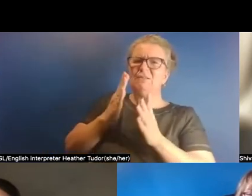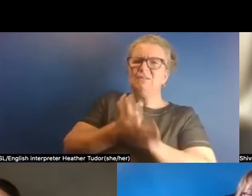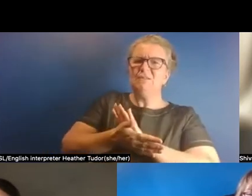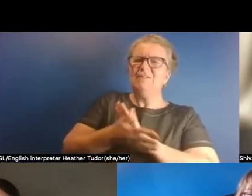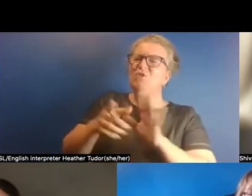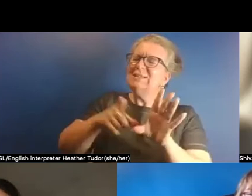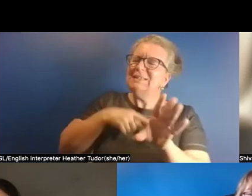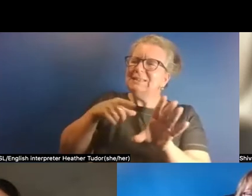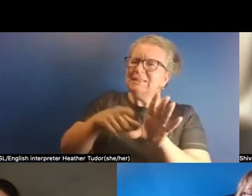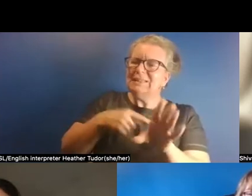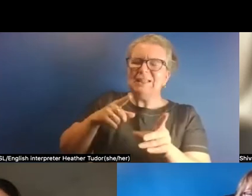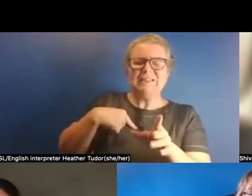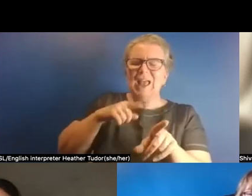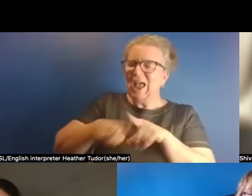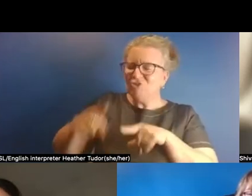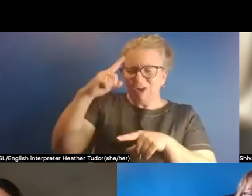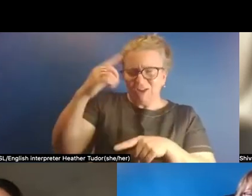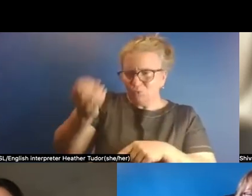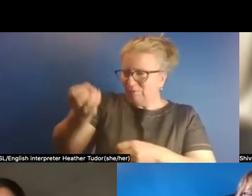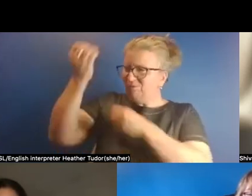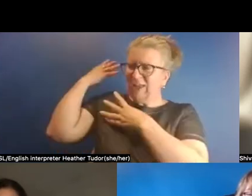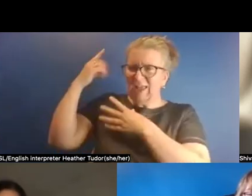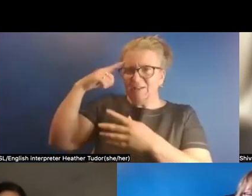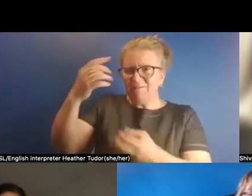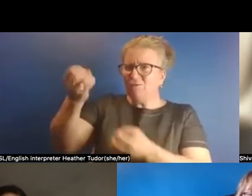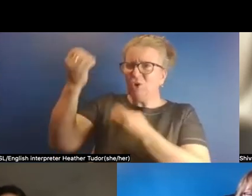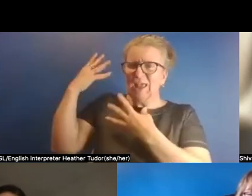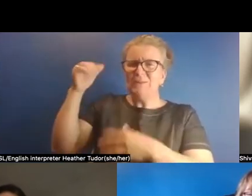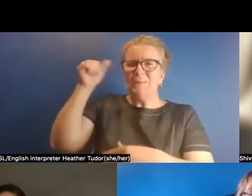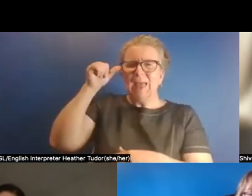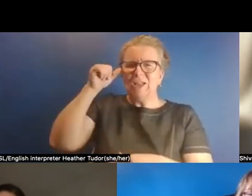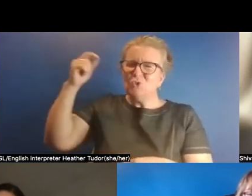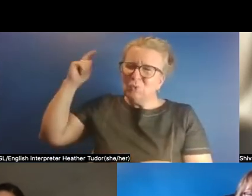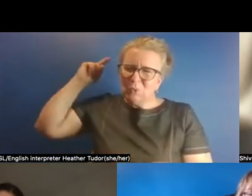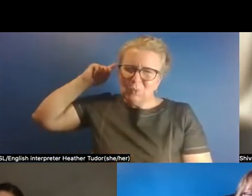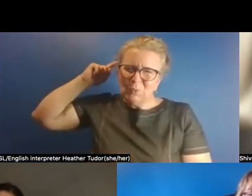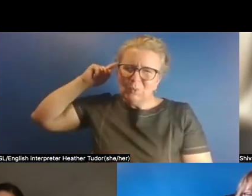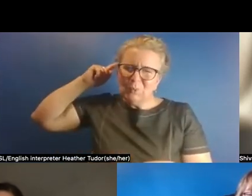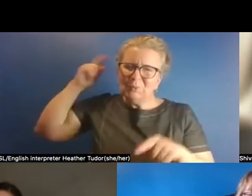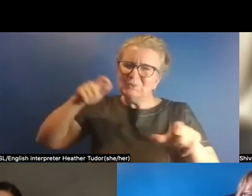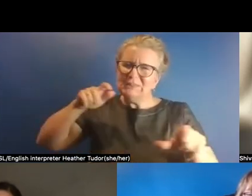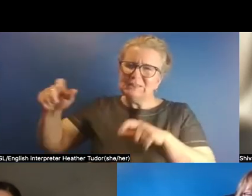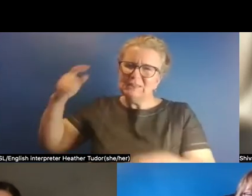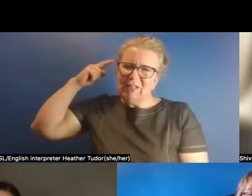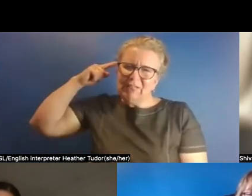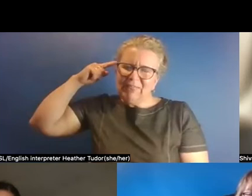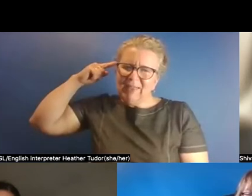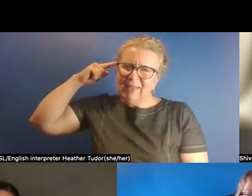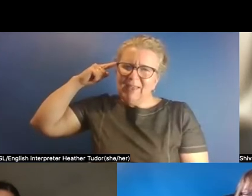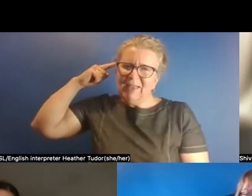but I knew back in my head it was always present. And it stays with